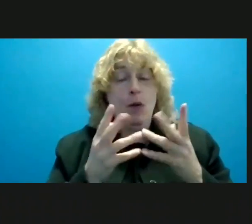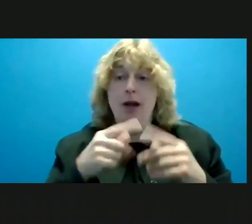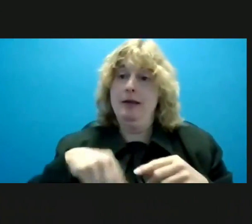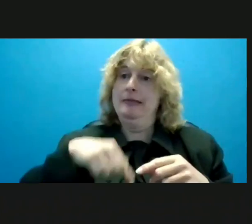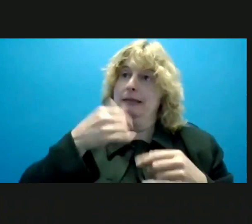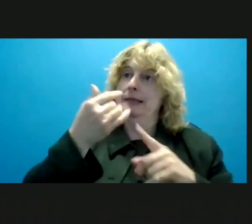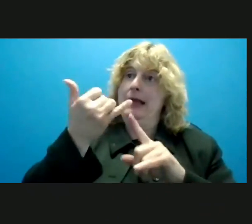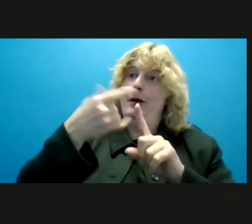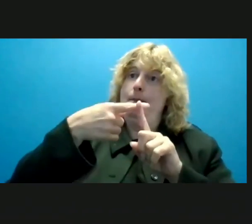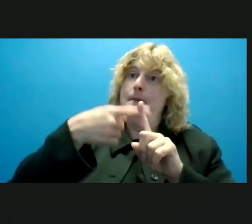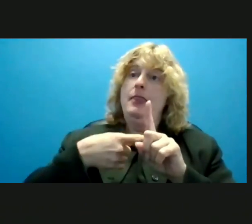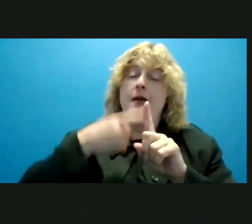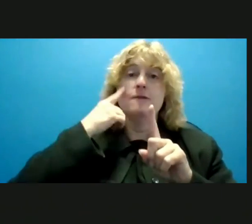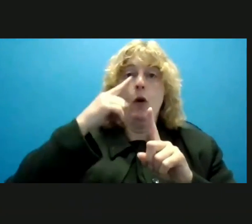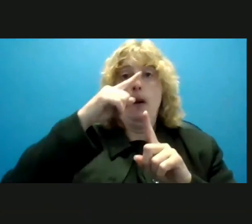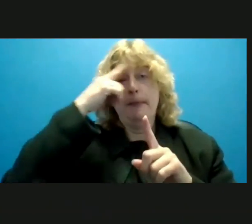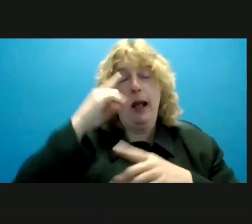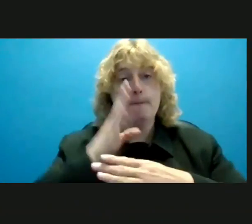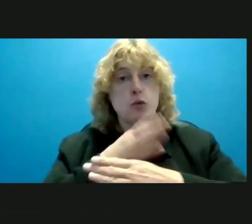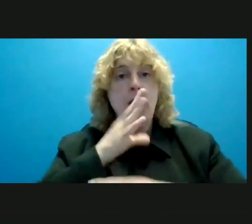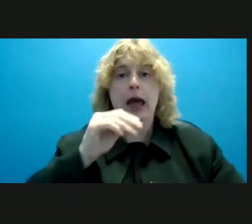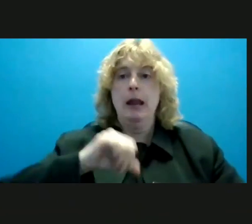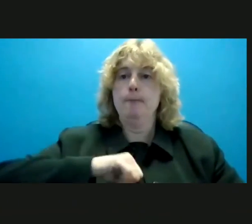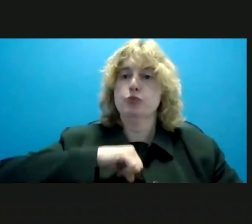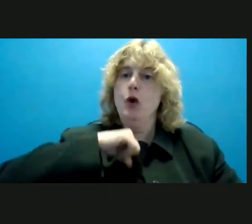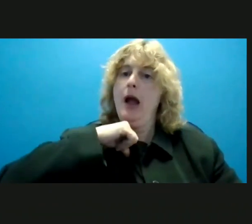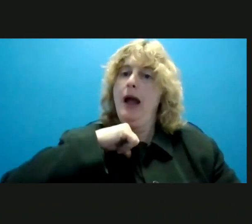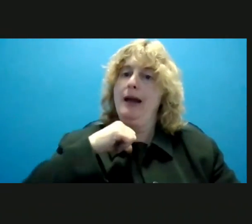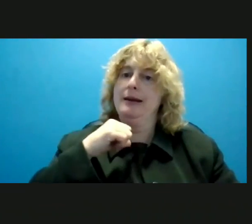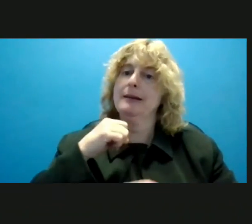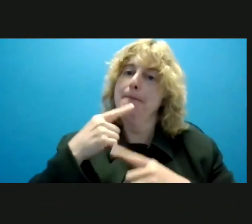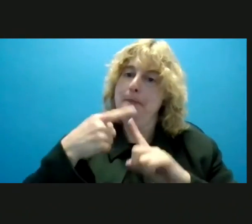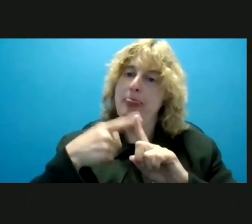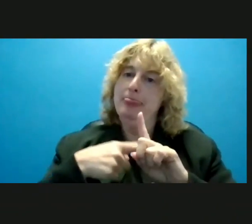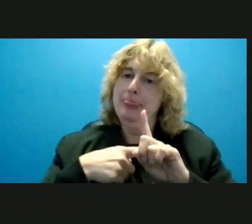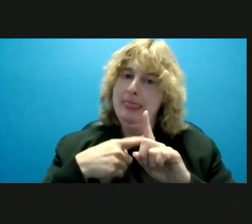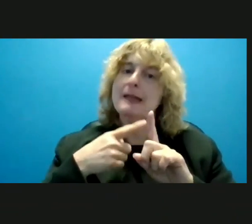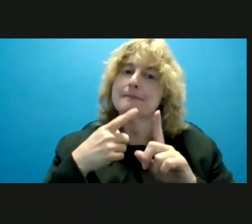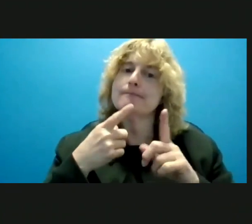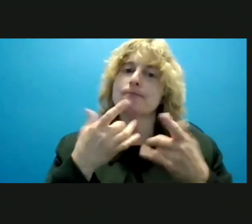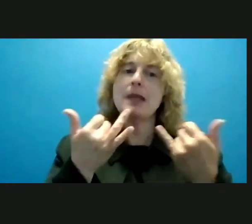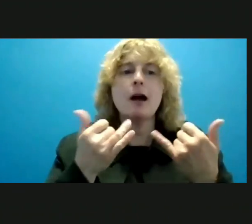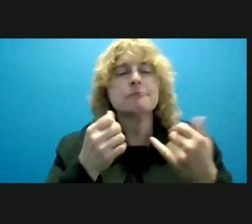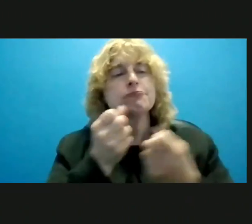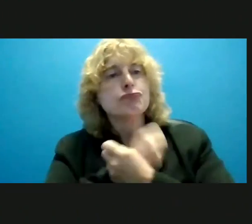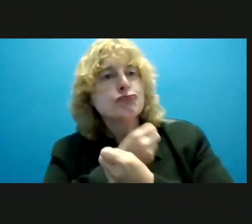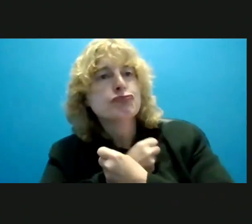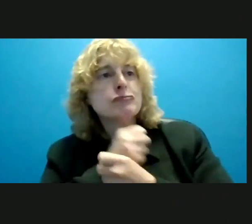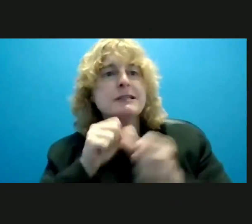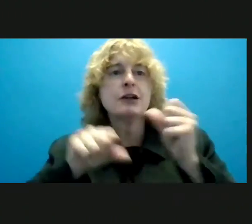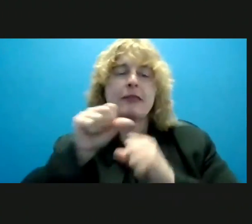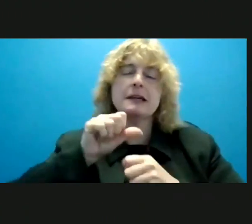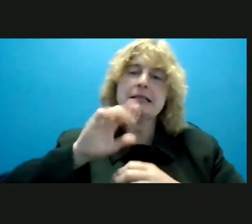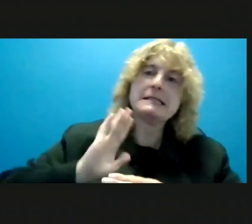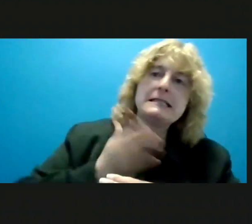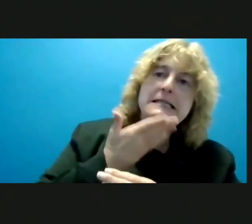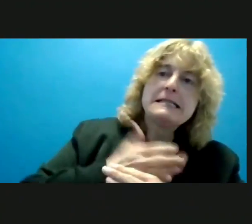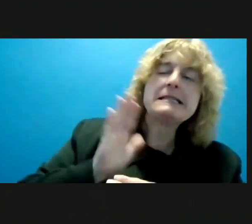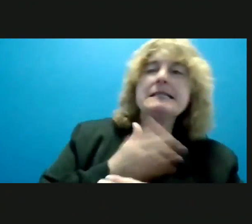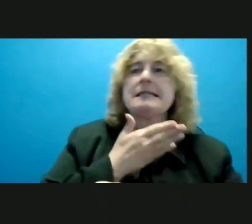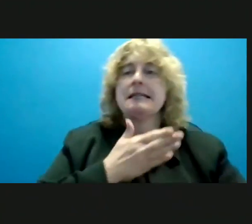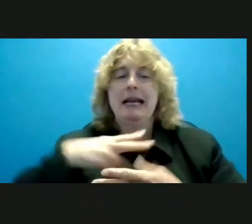reach out to people that are in your community. Let's love on each other. Let's sing. Let's dance. Let's celebrate